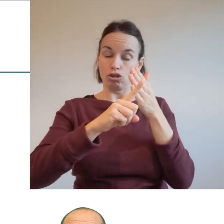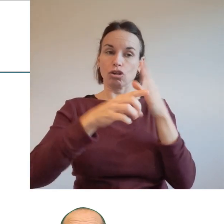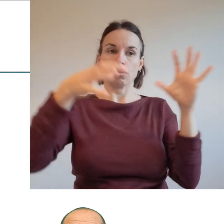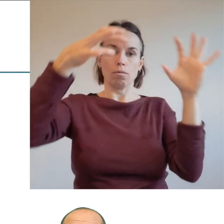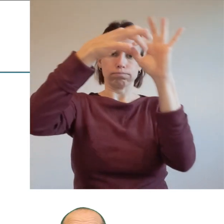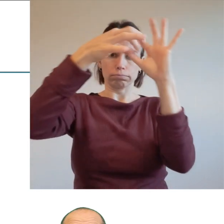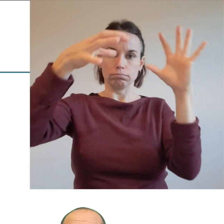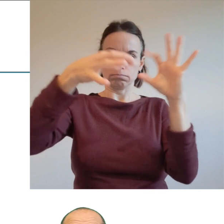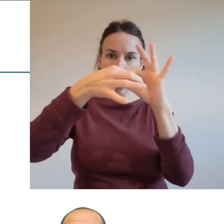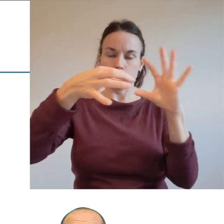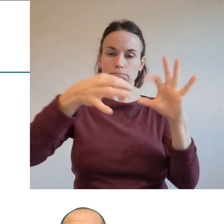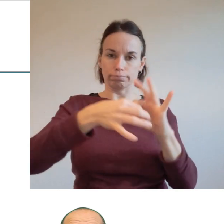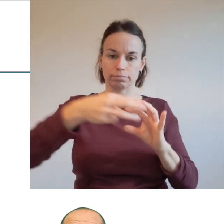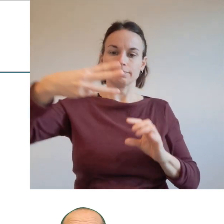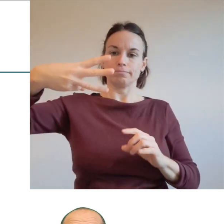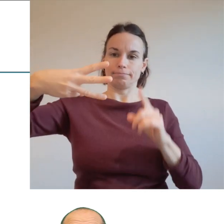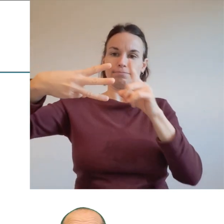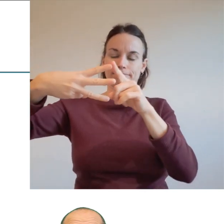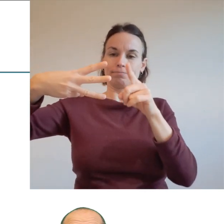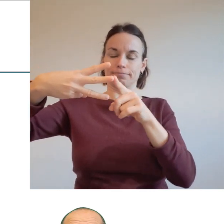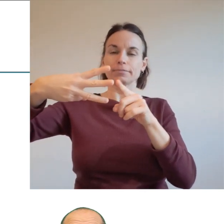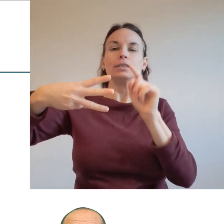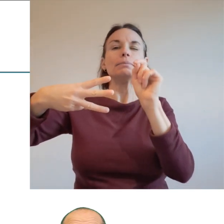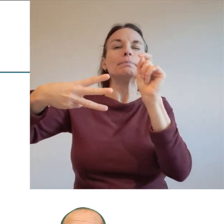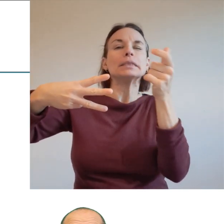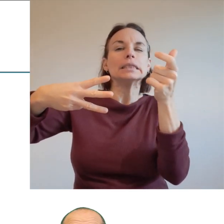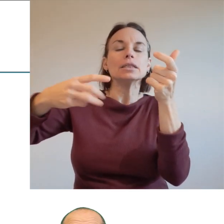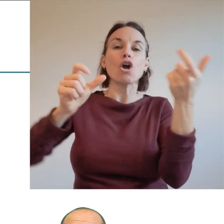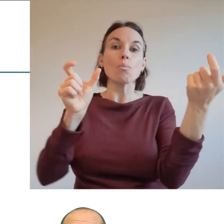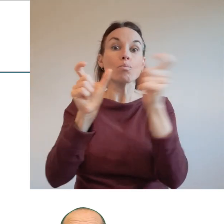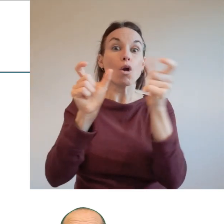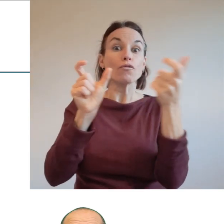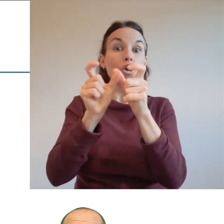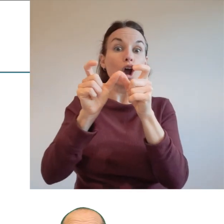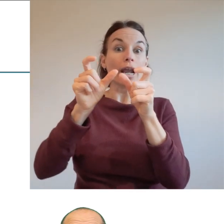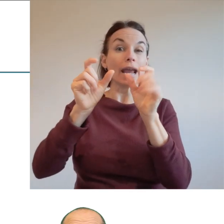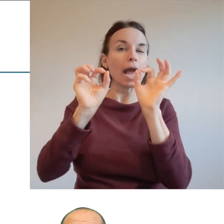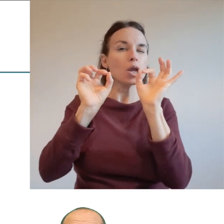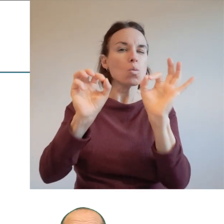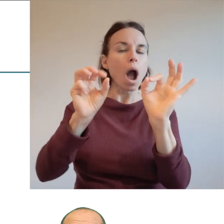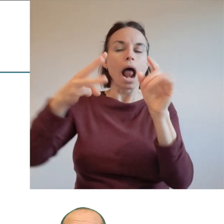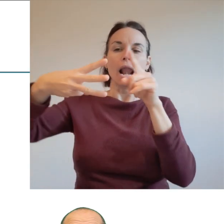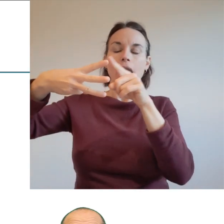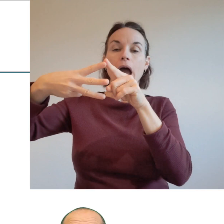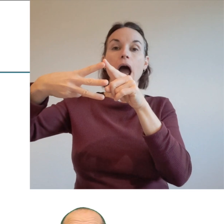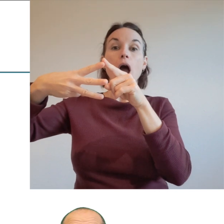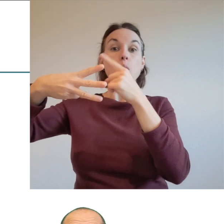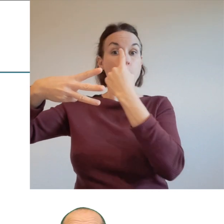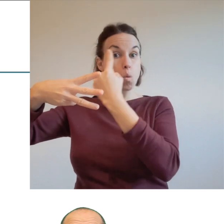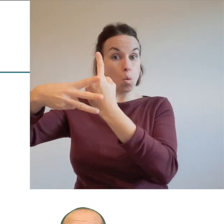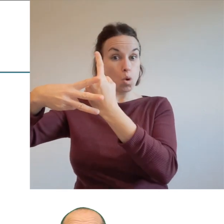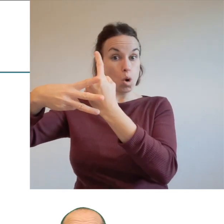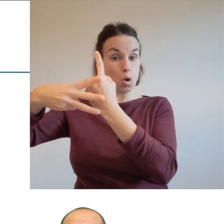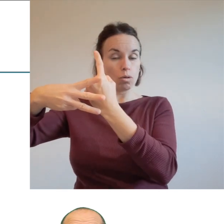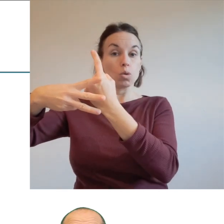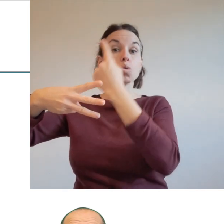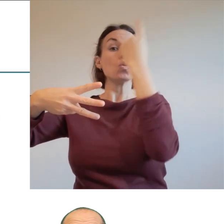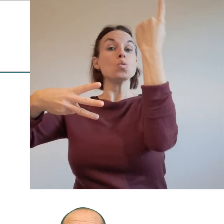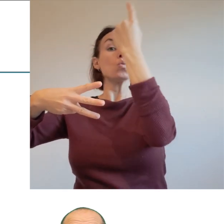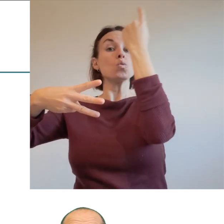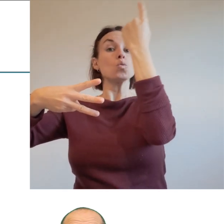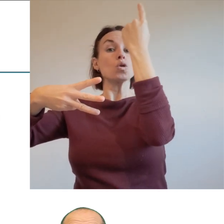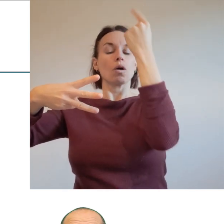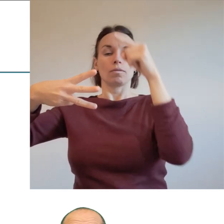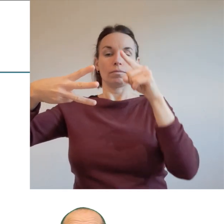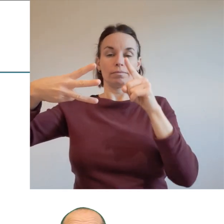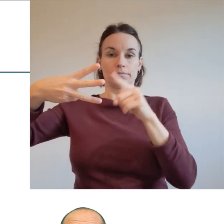This means that indefinite signs in Catalan Sign Language may be morphologically similar to the numeral 1,